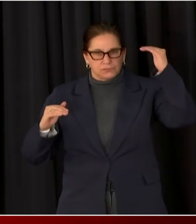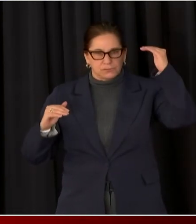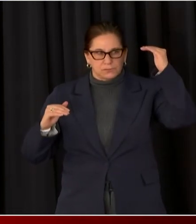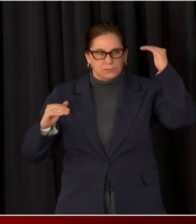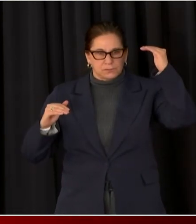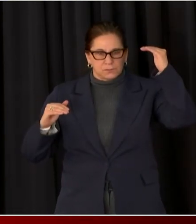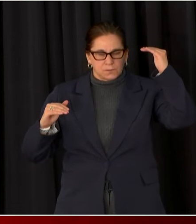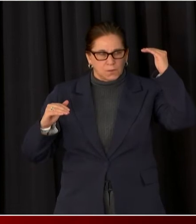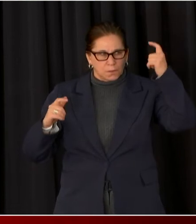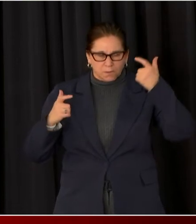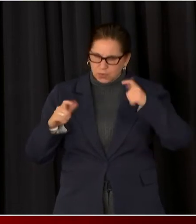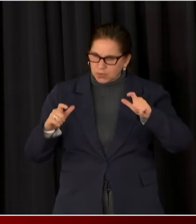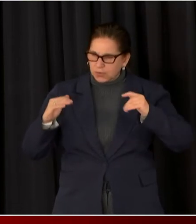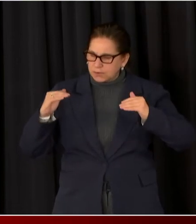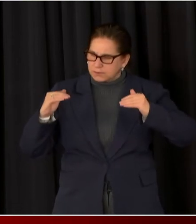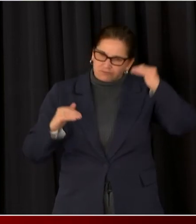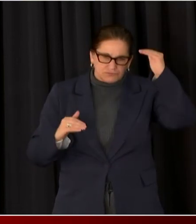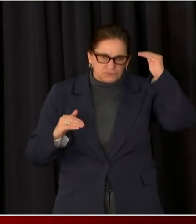observations.